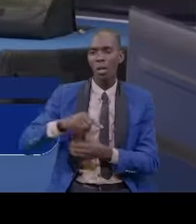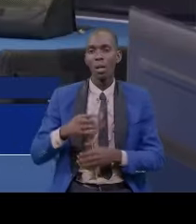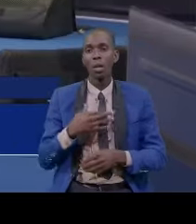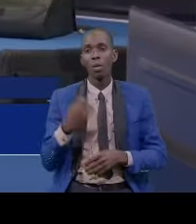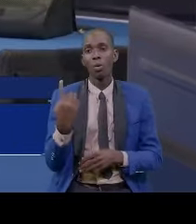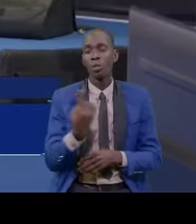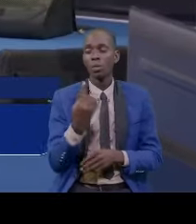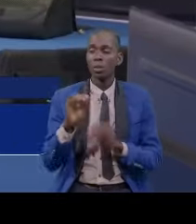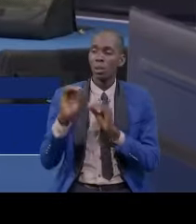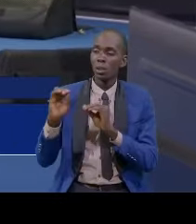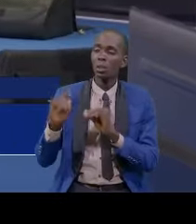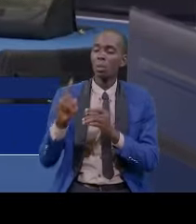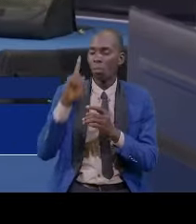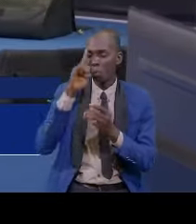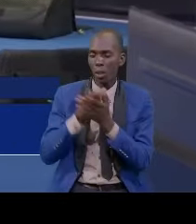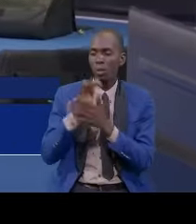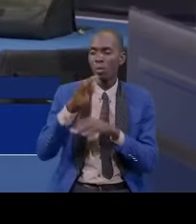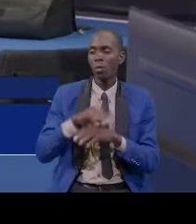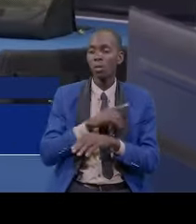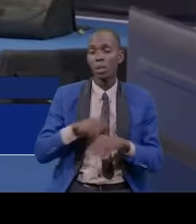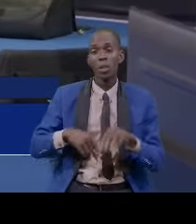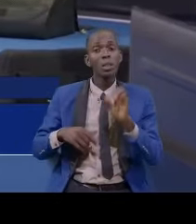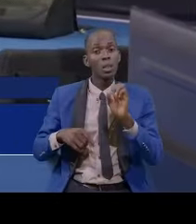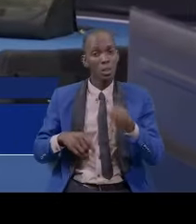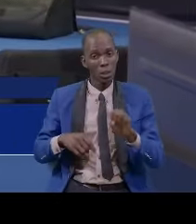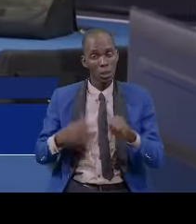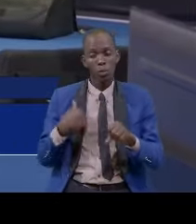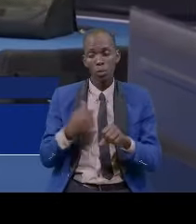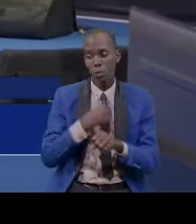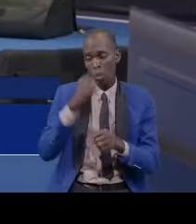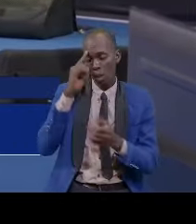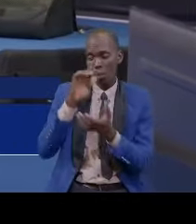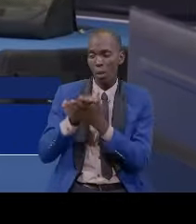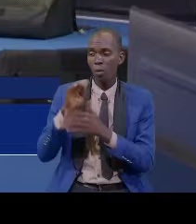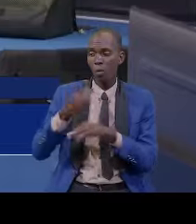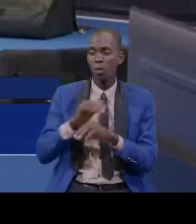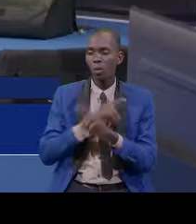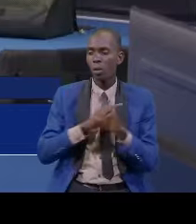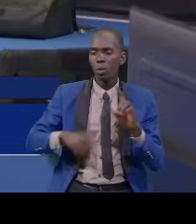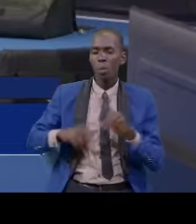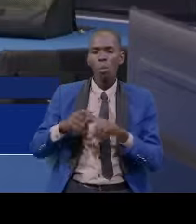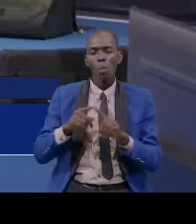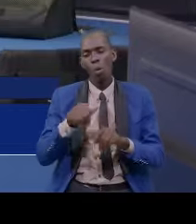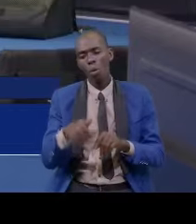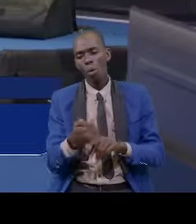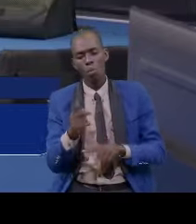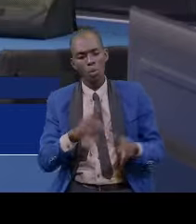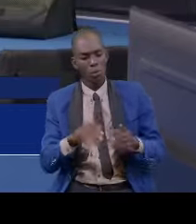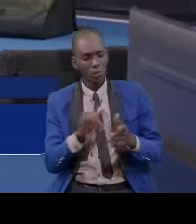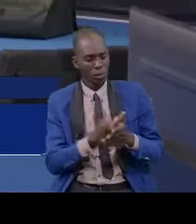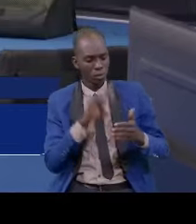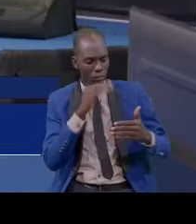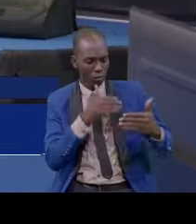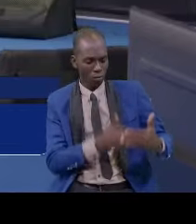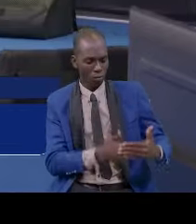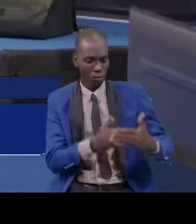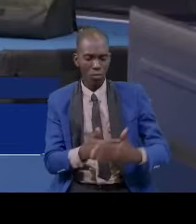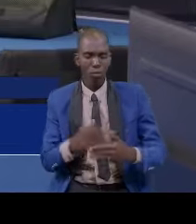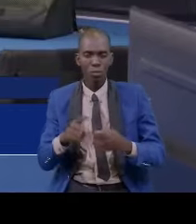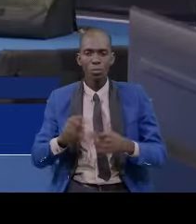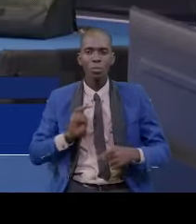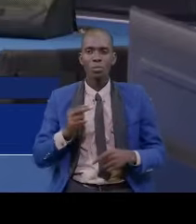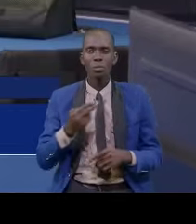all that needs to be said about the reasons behind what he's doing. Though there may be other additional pieces that I have not been able to put together